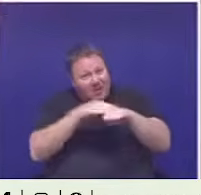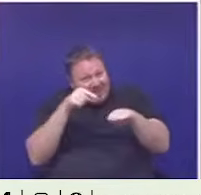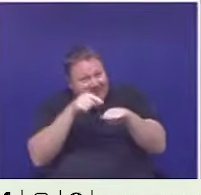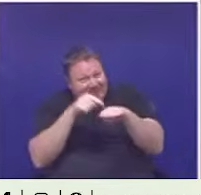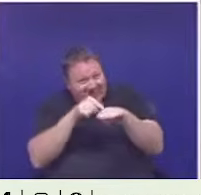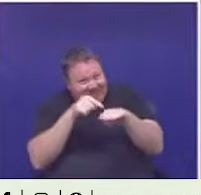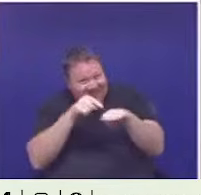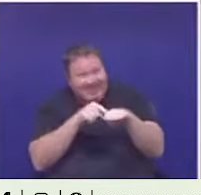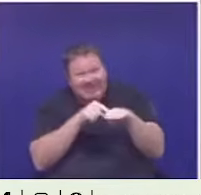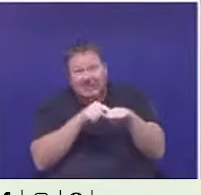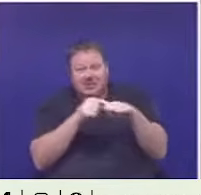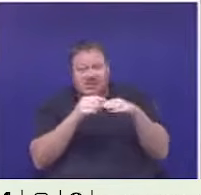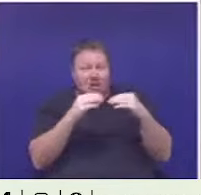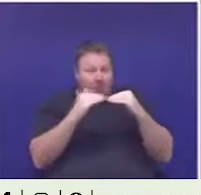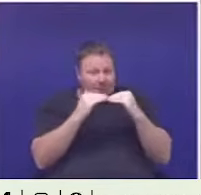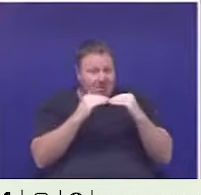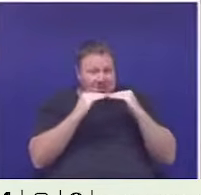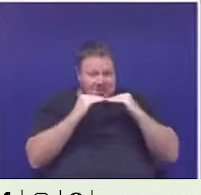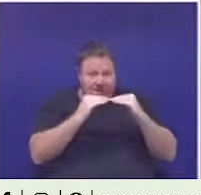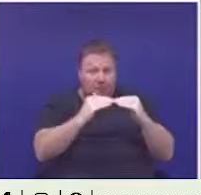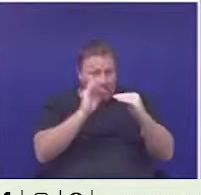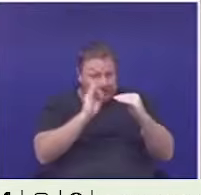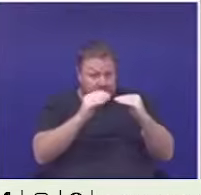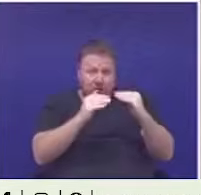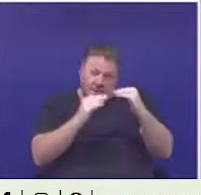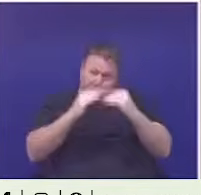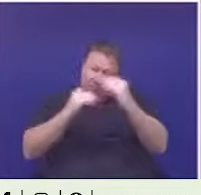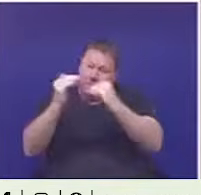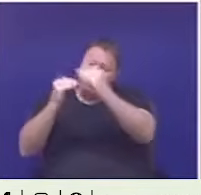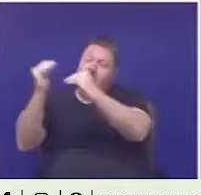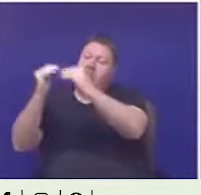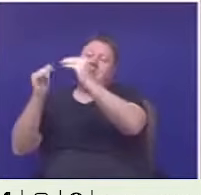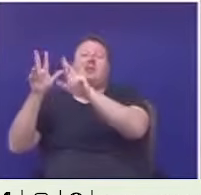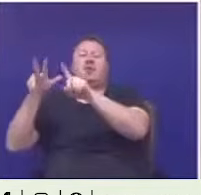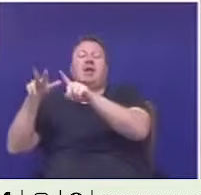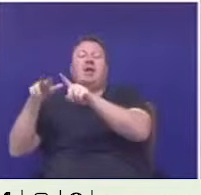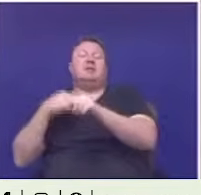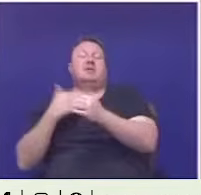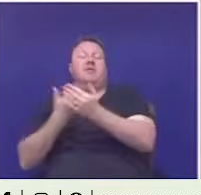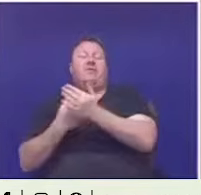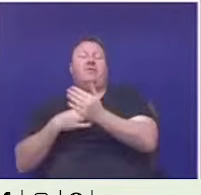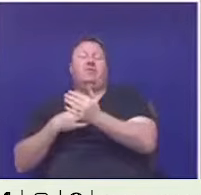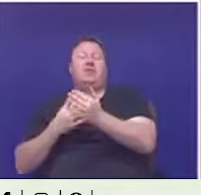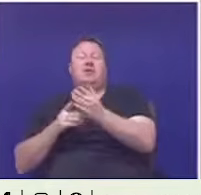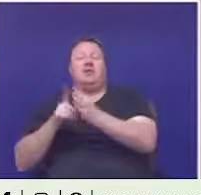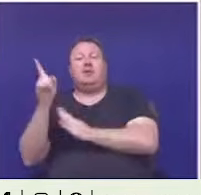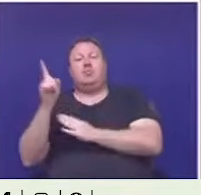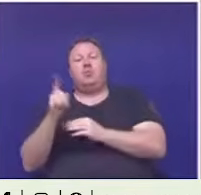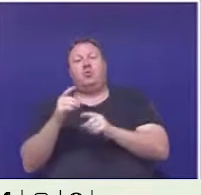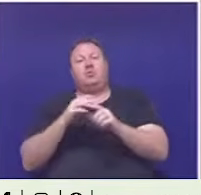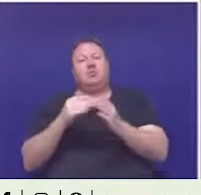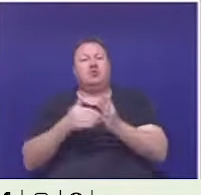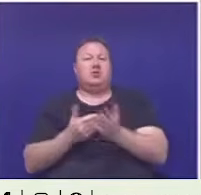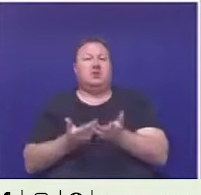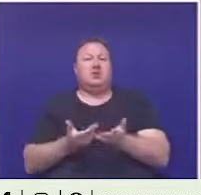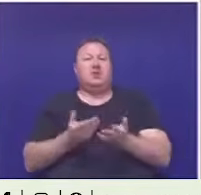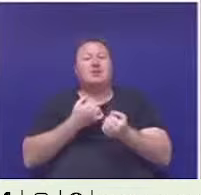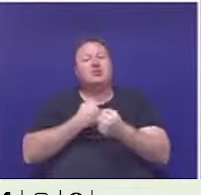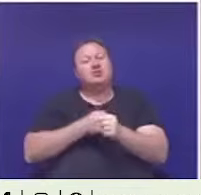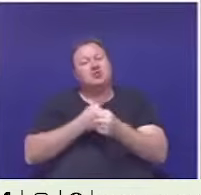will determine how they perform when they're 18 and they're leaving school. So as I said, for me, it's more than just a strategy. It's